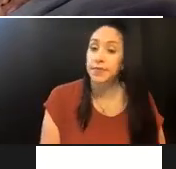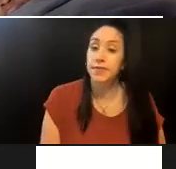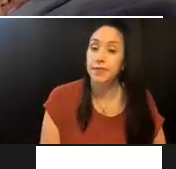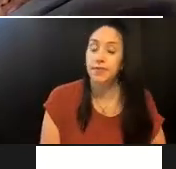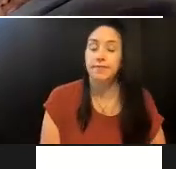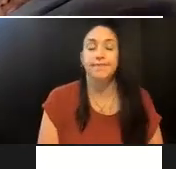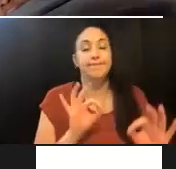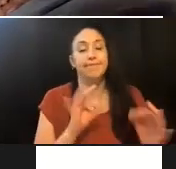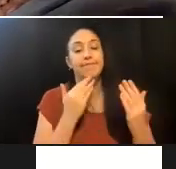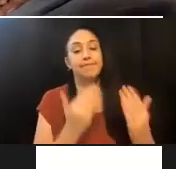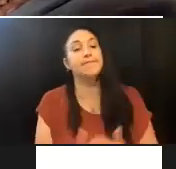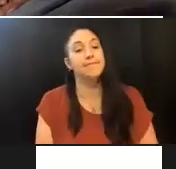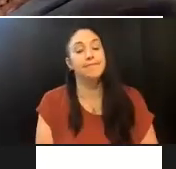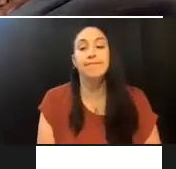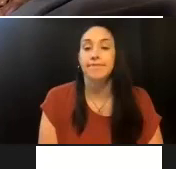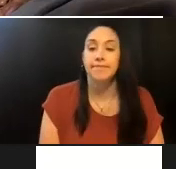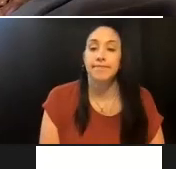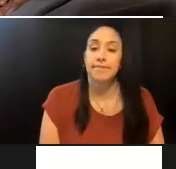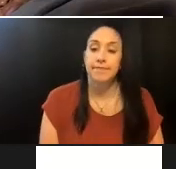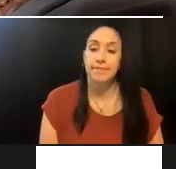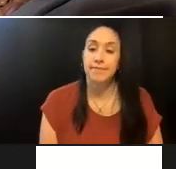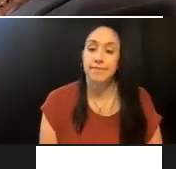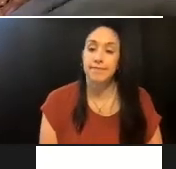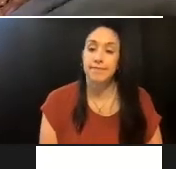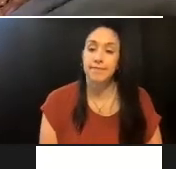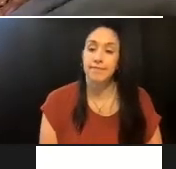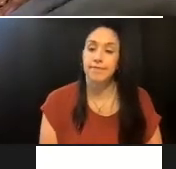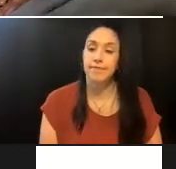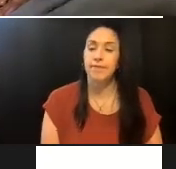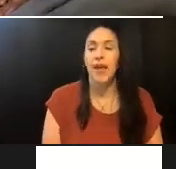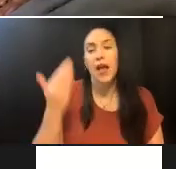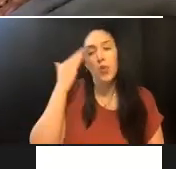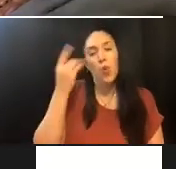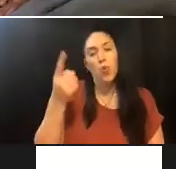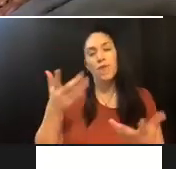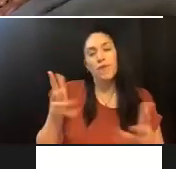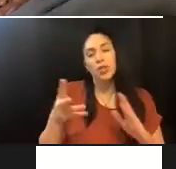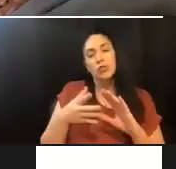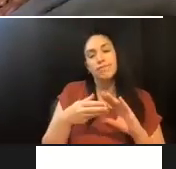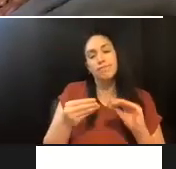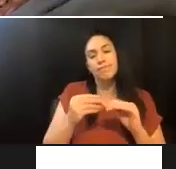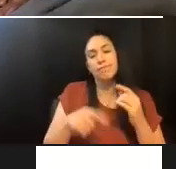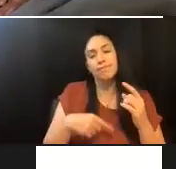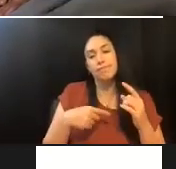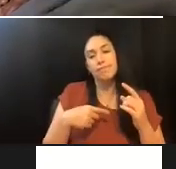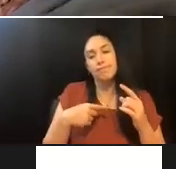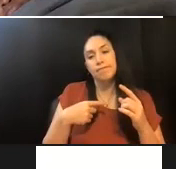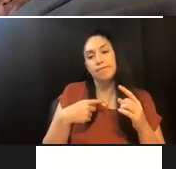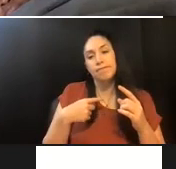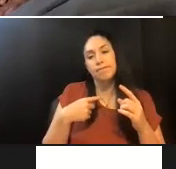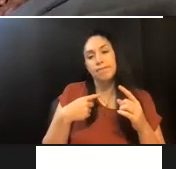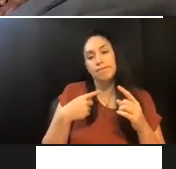Perfect. Thank you. I know you mentioned about individuals from different